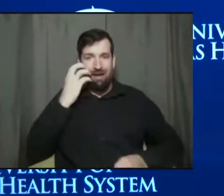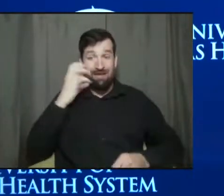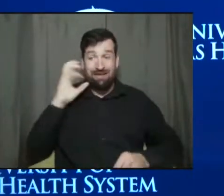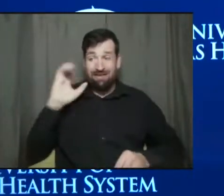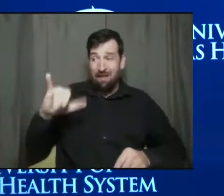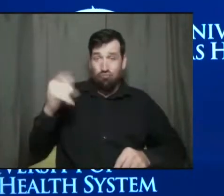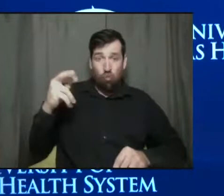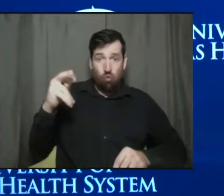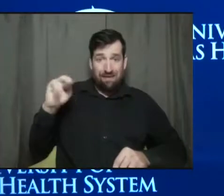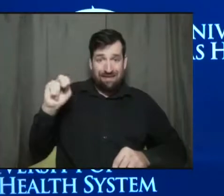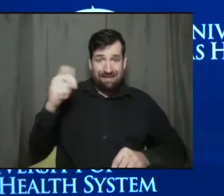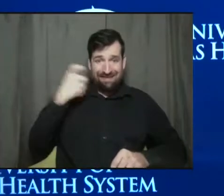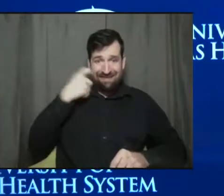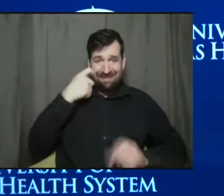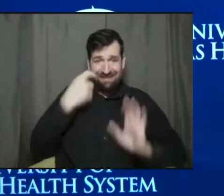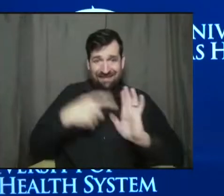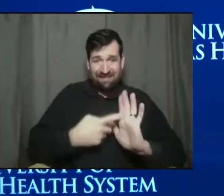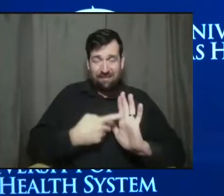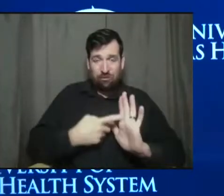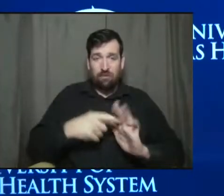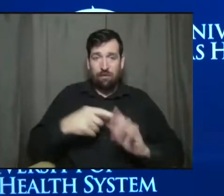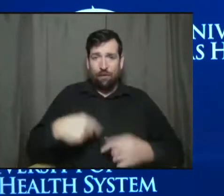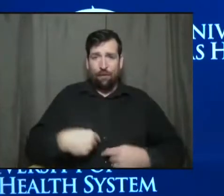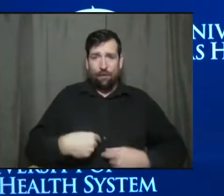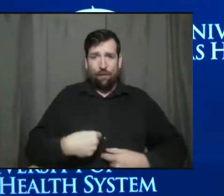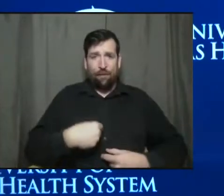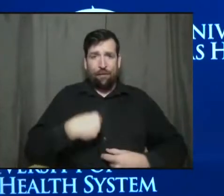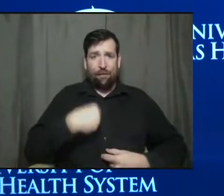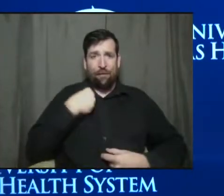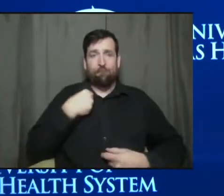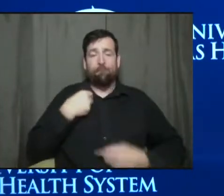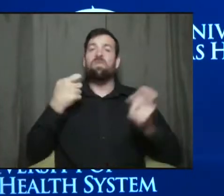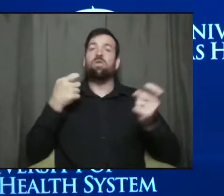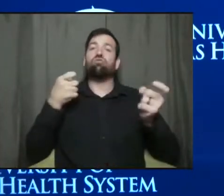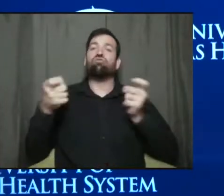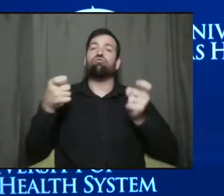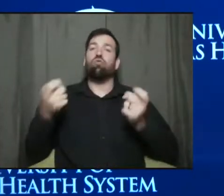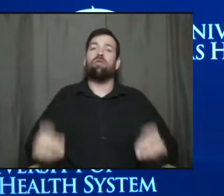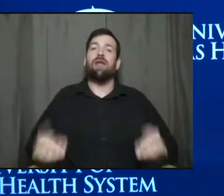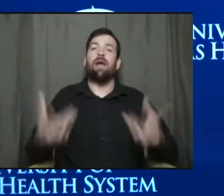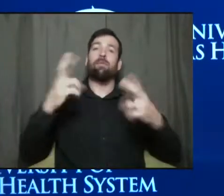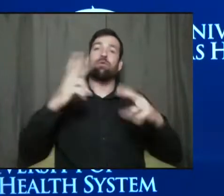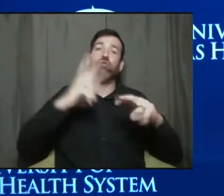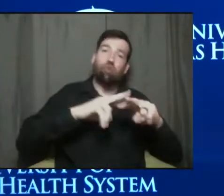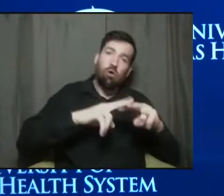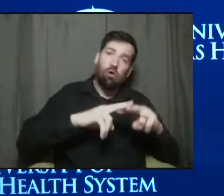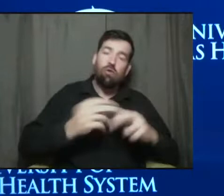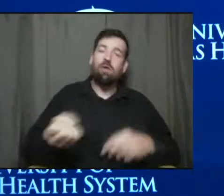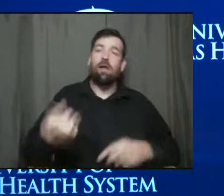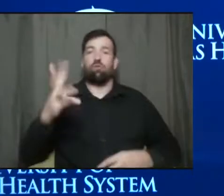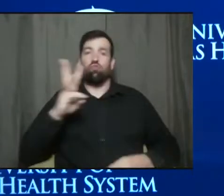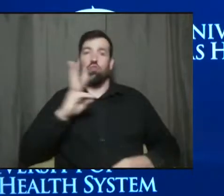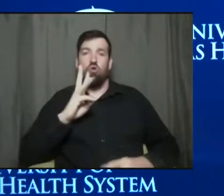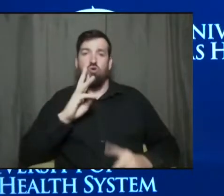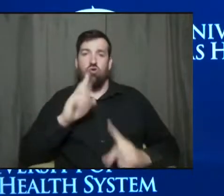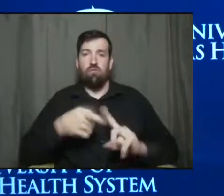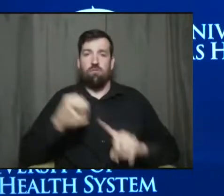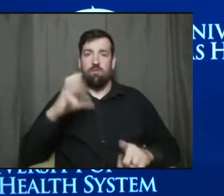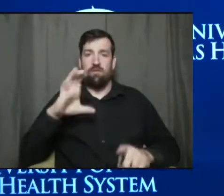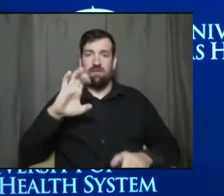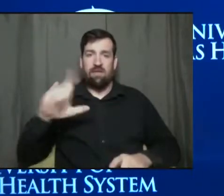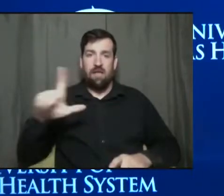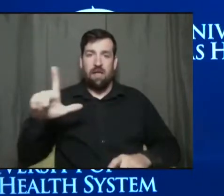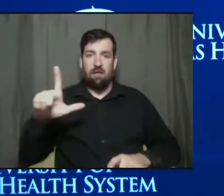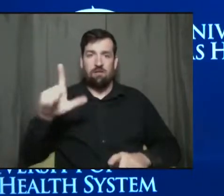that little channel, what it really does is it controls the amount of salt and water coming in and out of the cell, because it's got to control